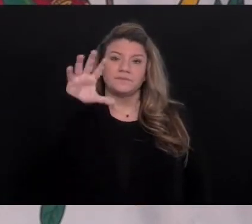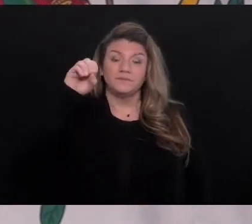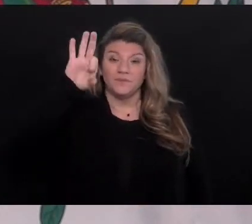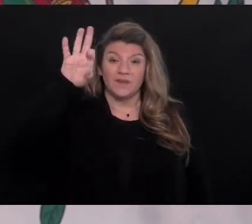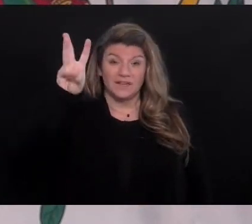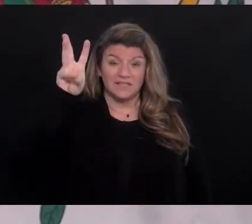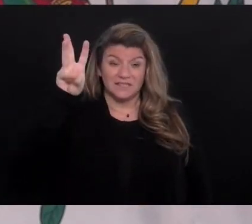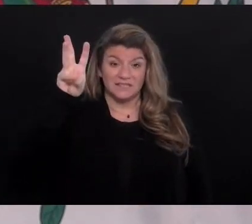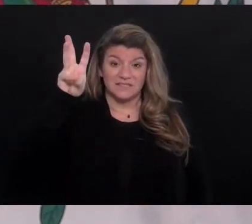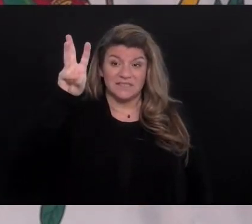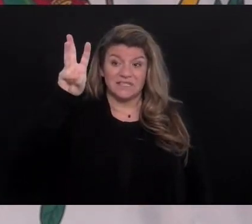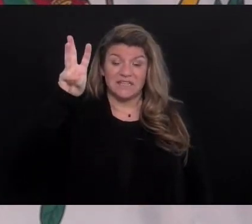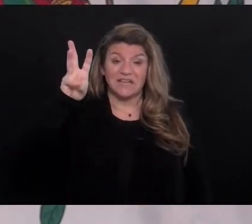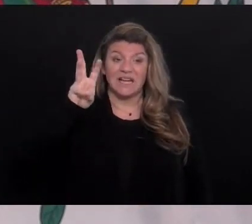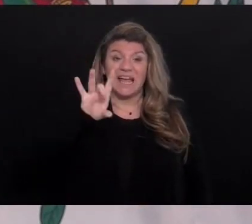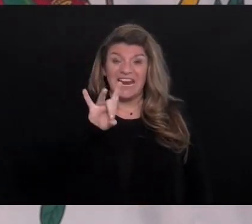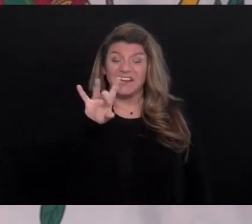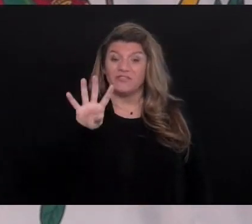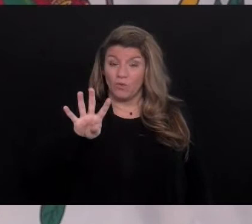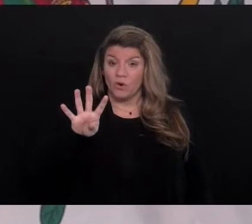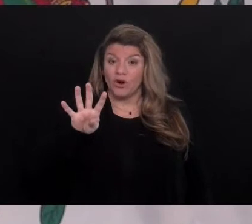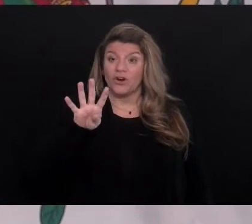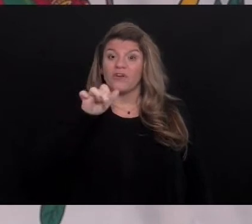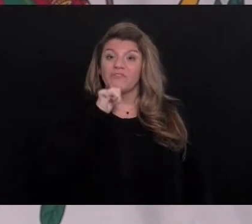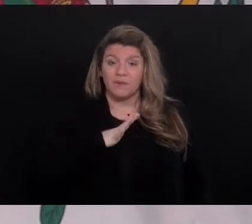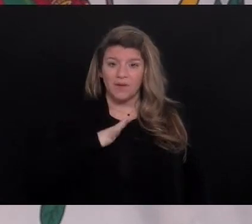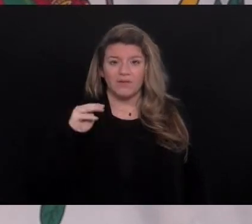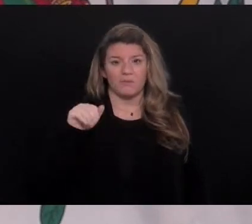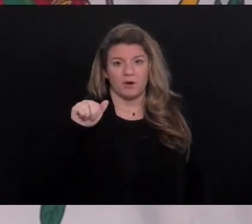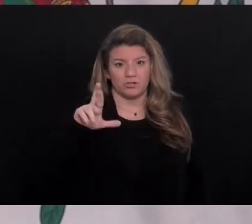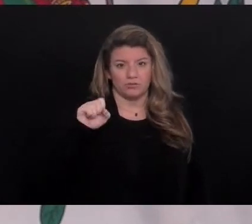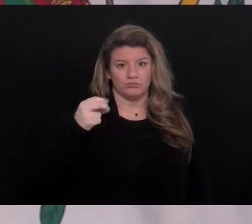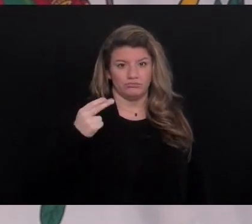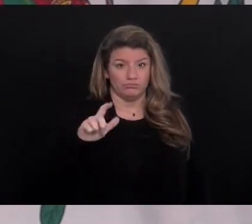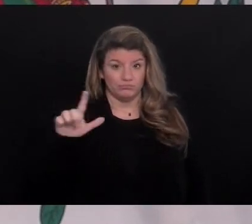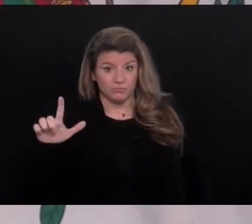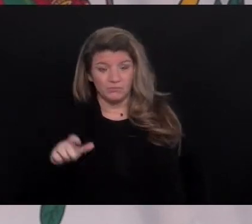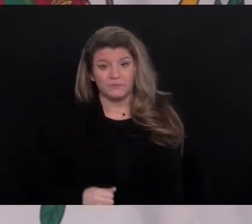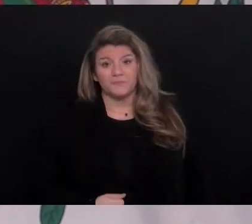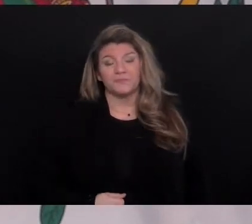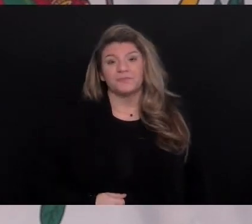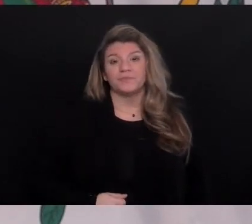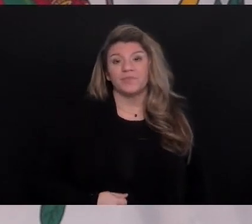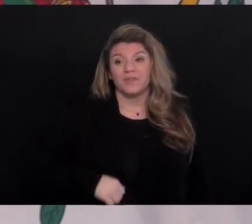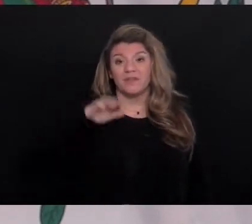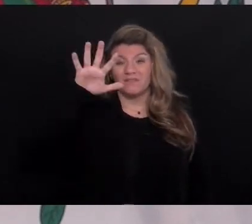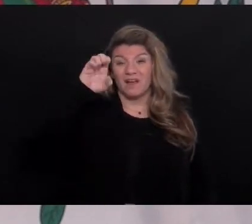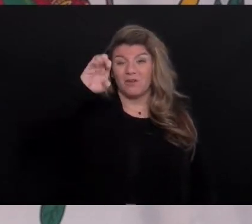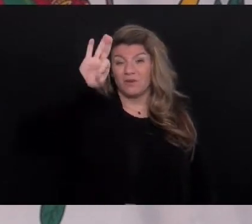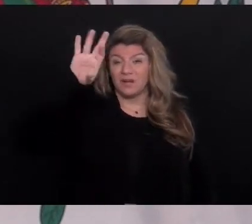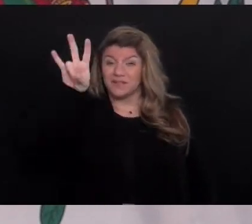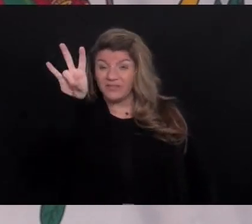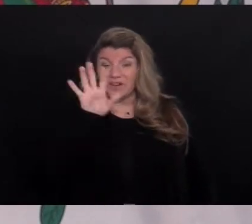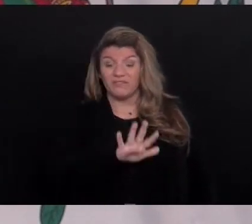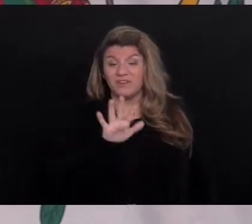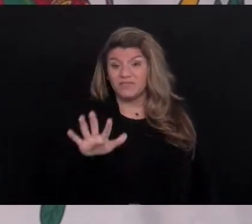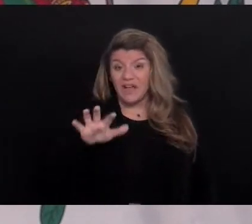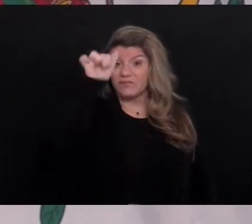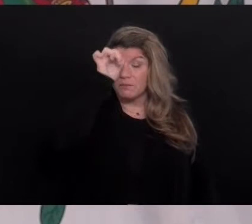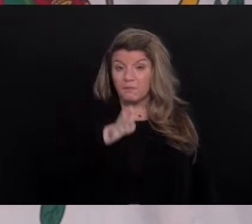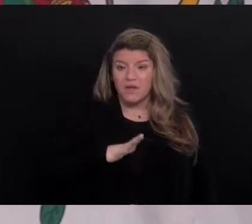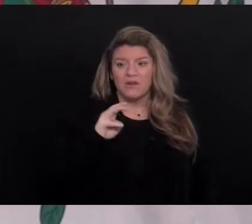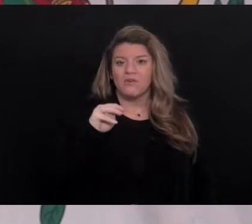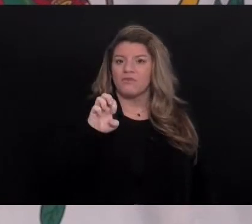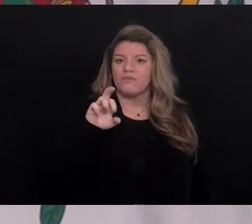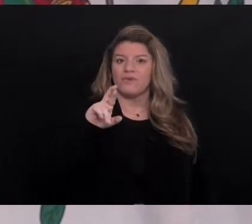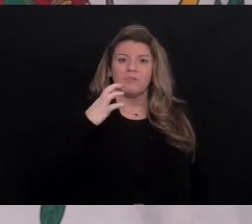5,096th is an 84-year-old female from Marshall County. The 5,097th is a 55-year-old male from